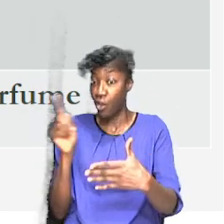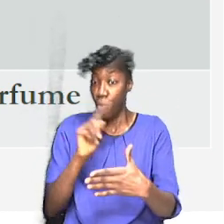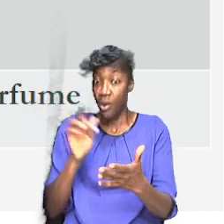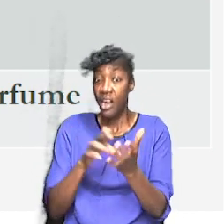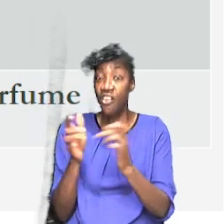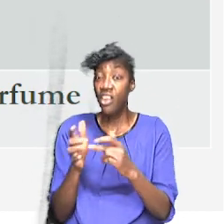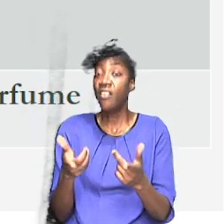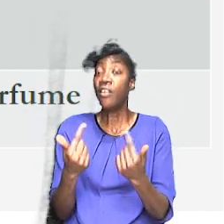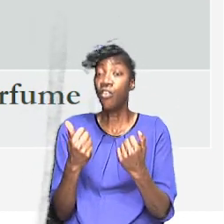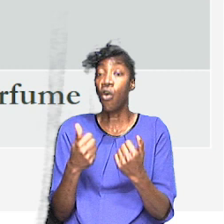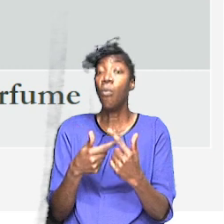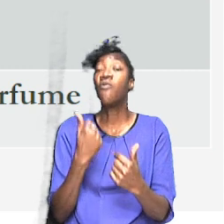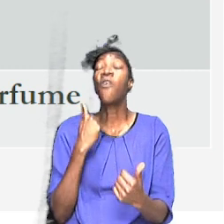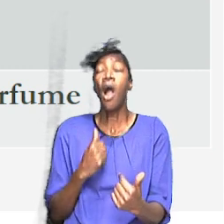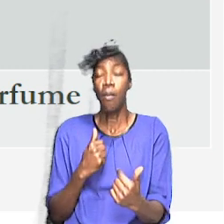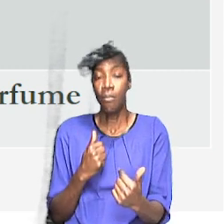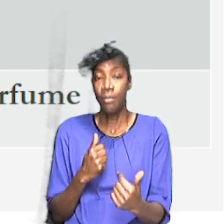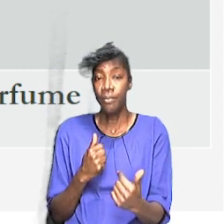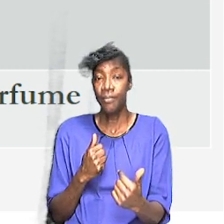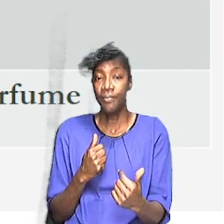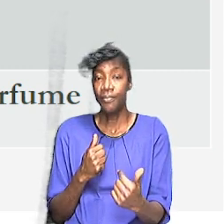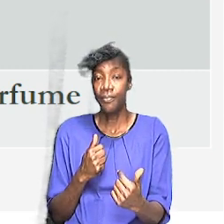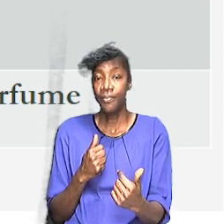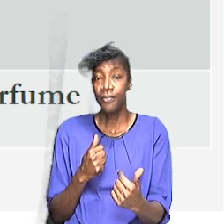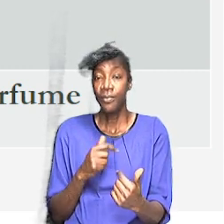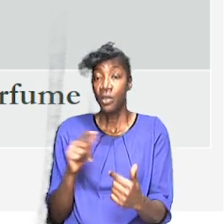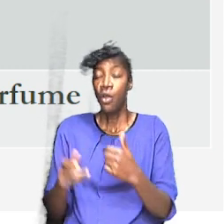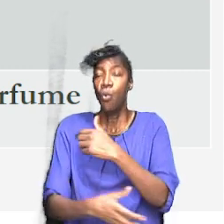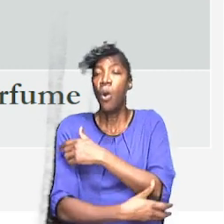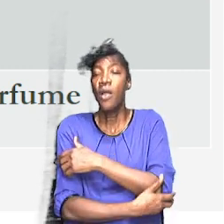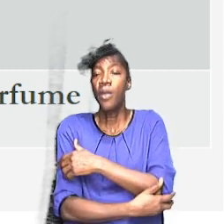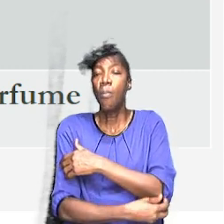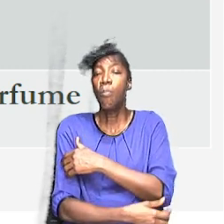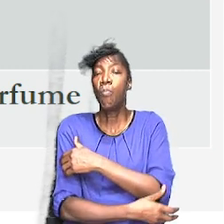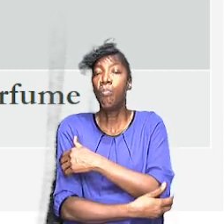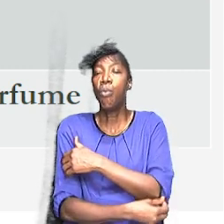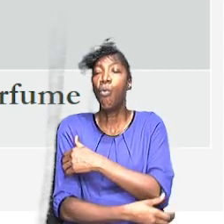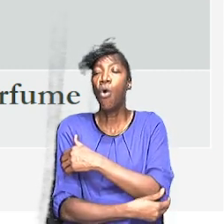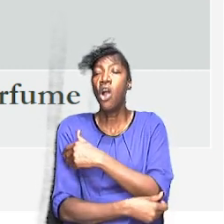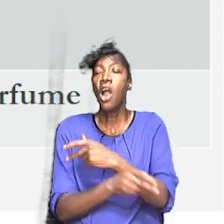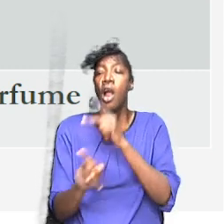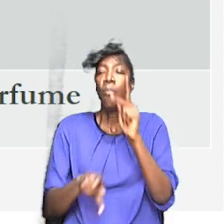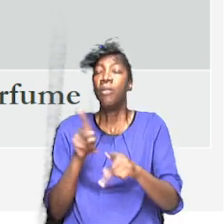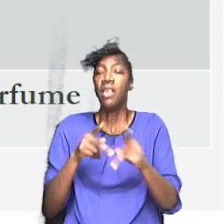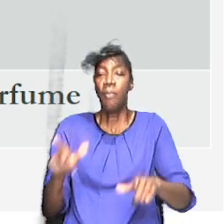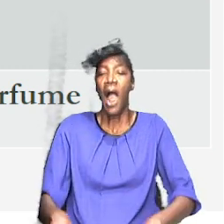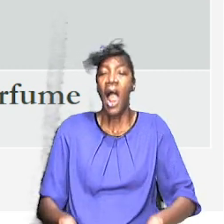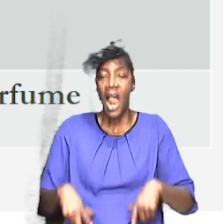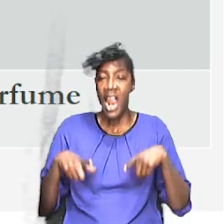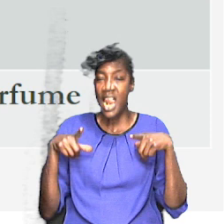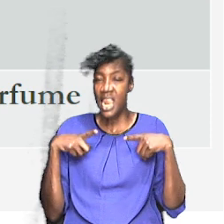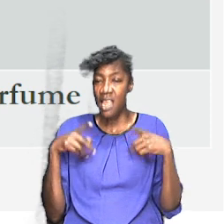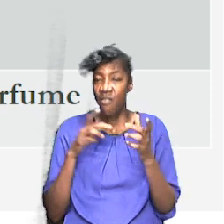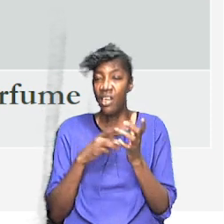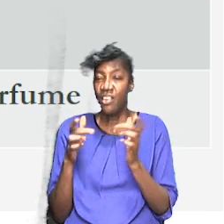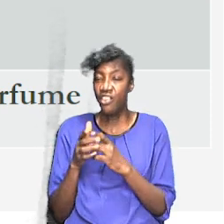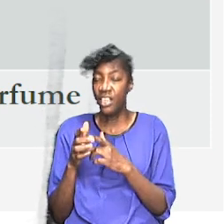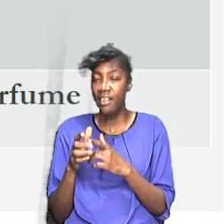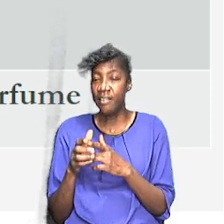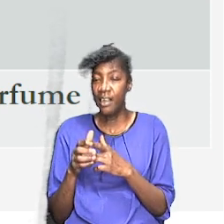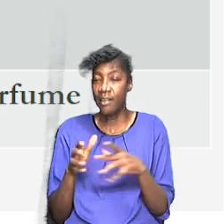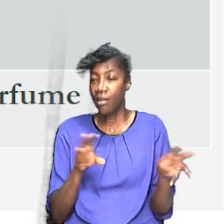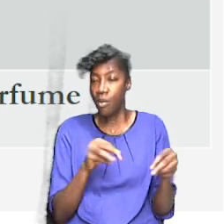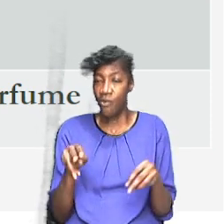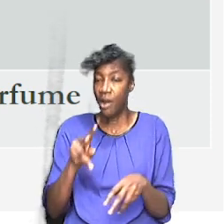came from. Amen. Galilee is where the poor set of people lived. So Jesus came from Nazareth,